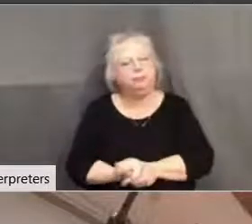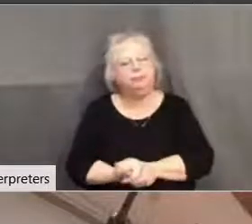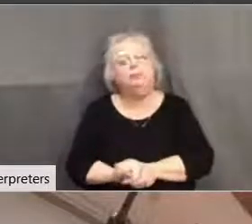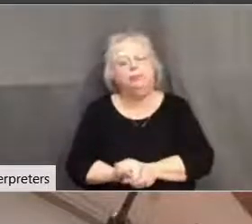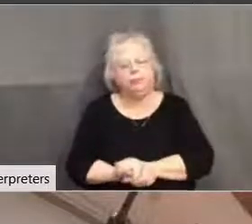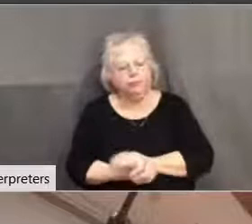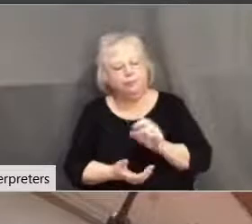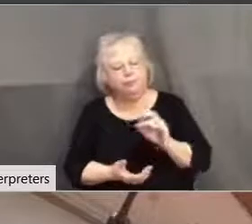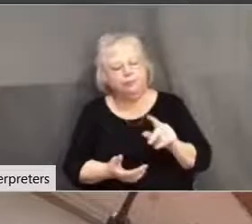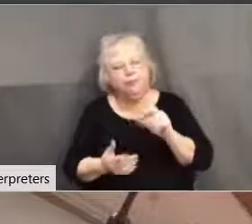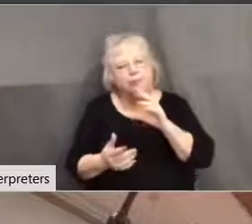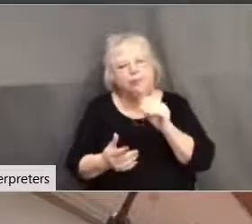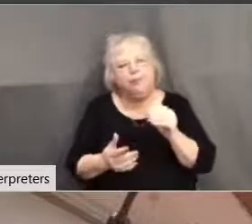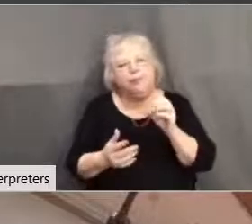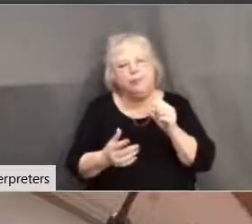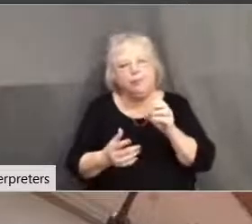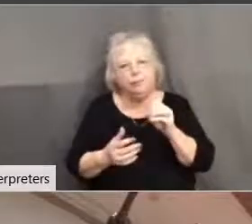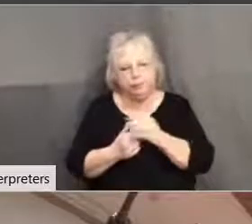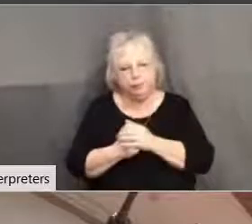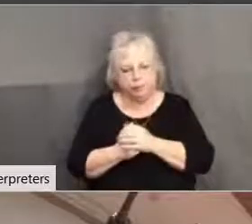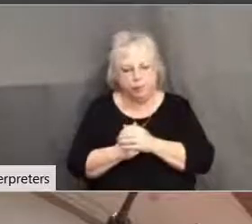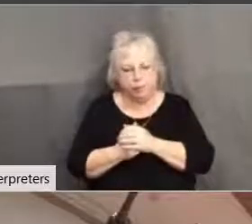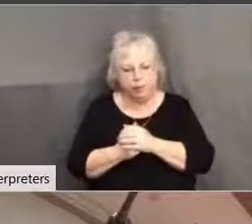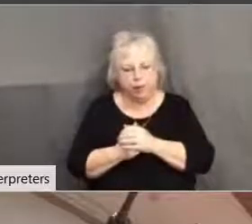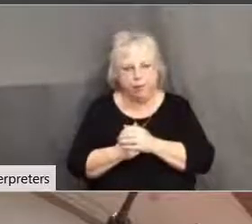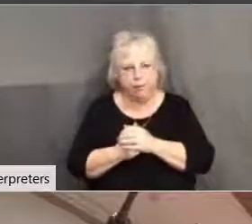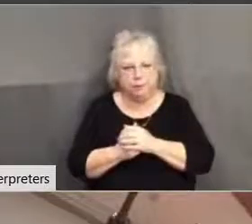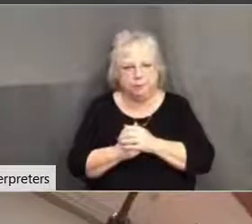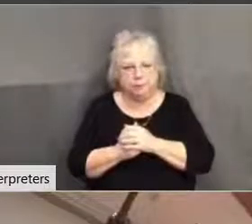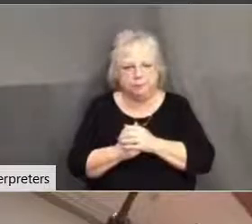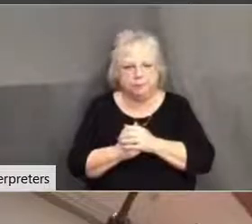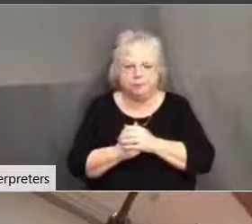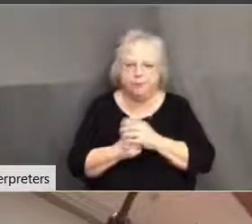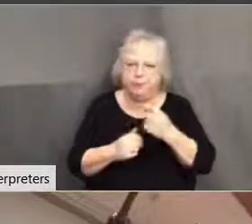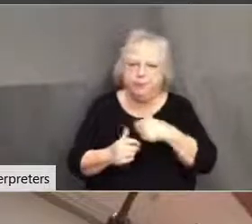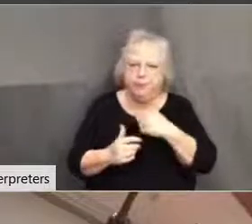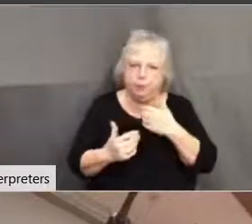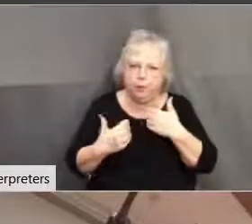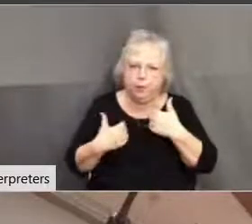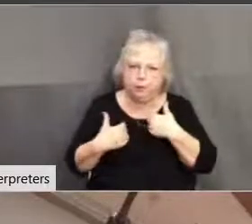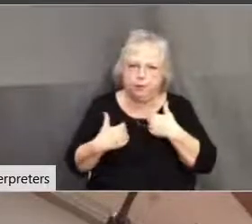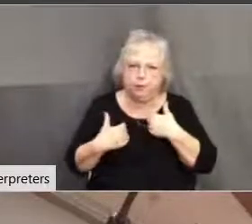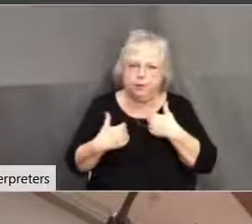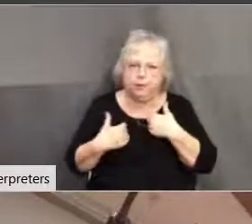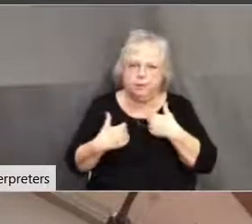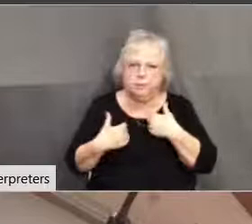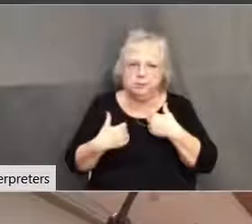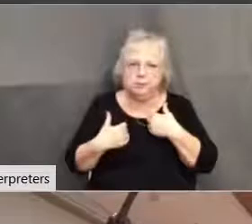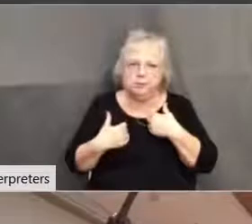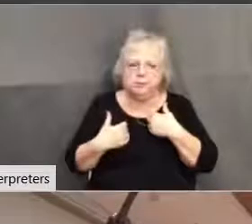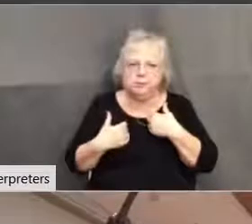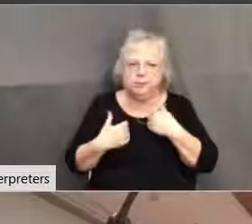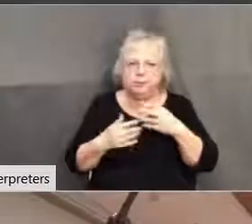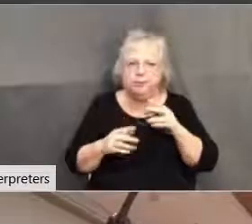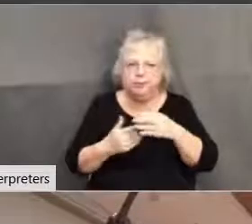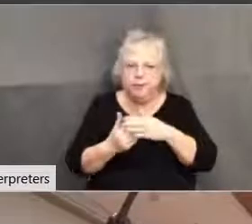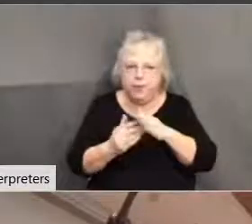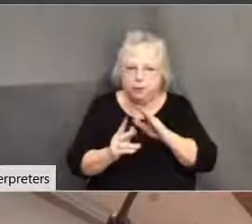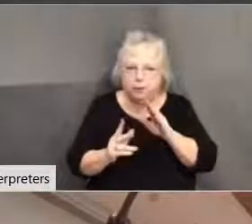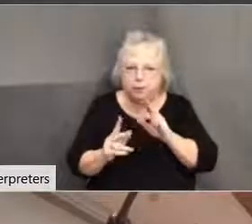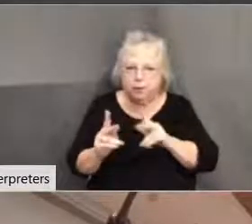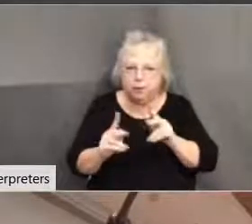Okay. All right. And so we've had neighborhood folks that have been working on this, and